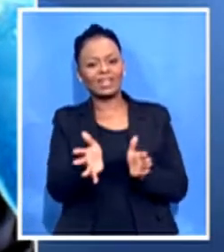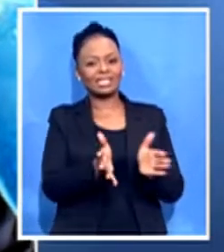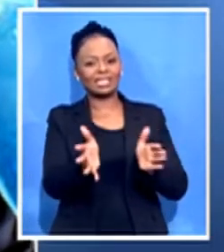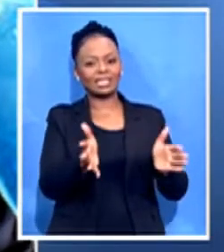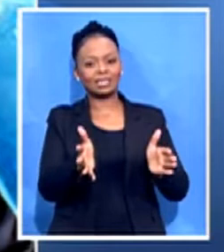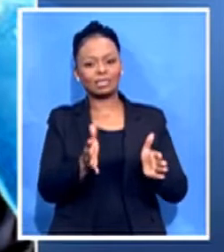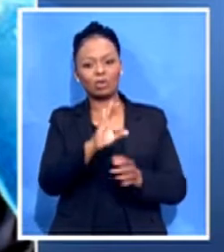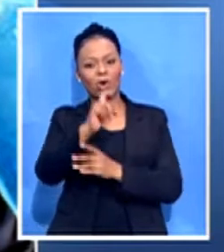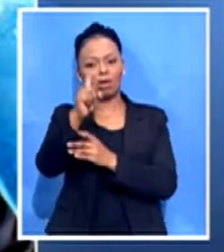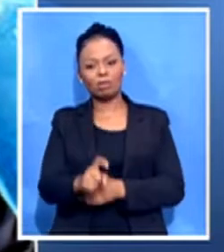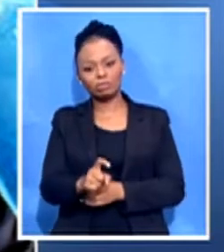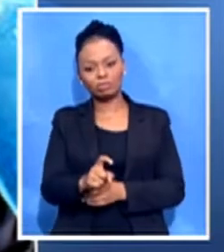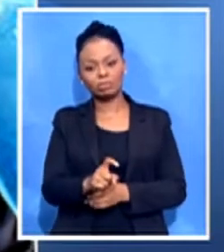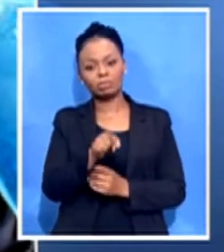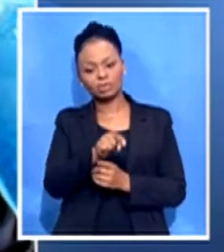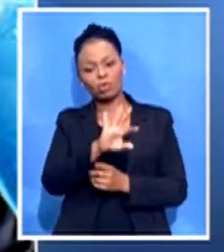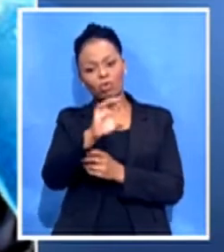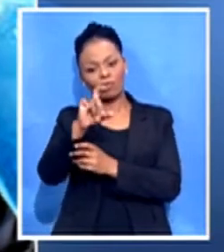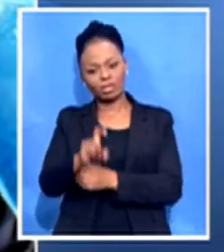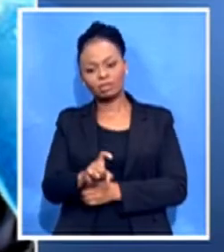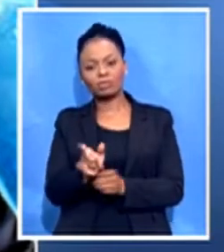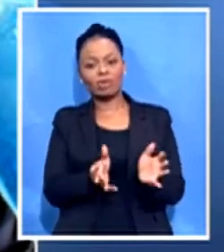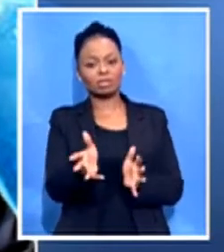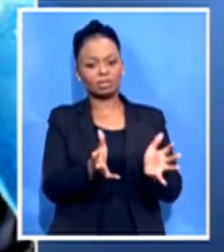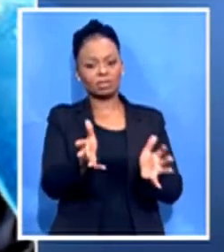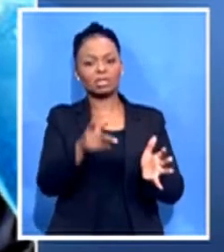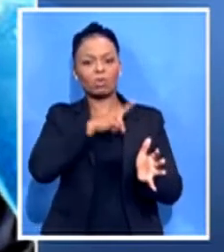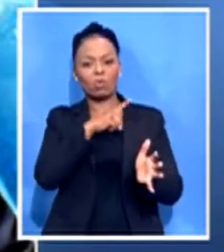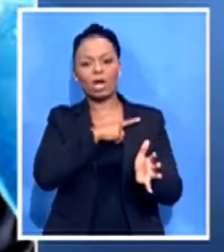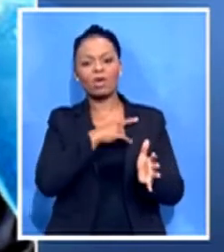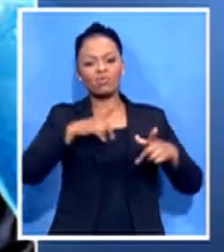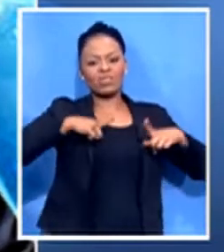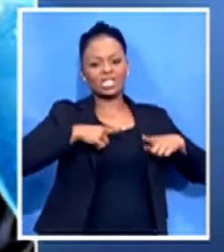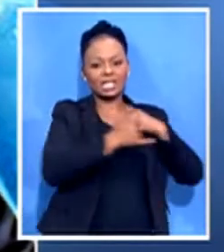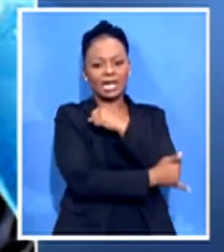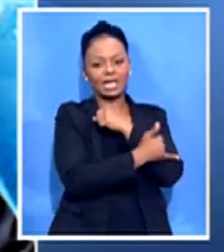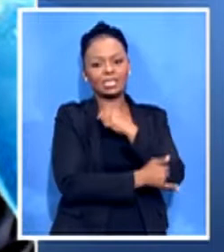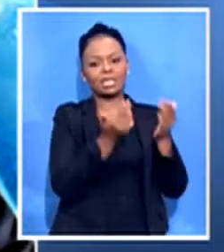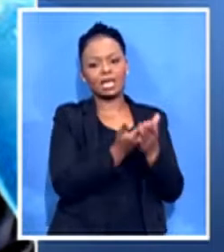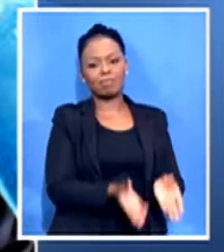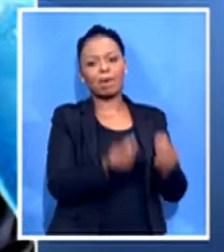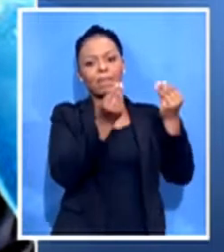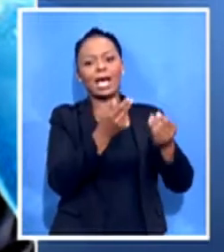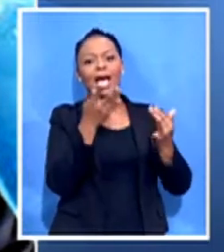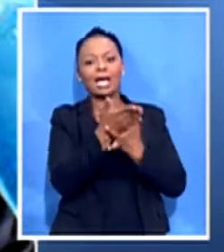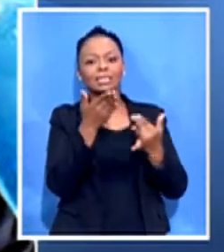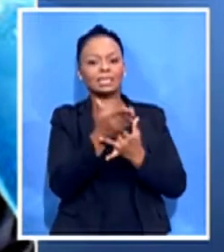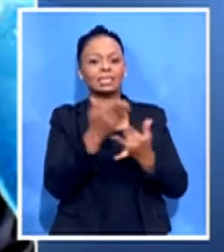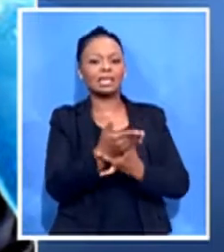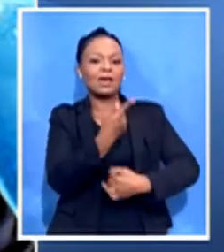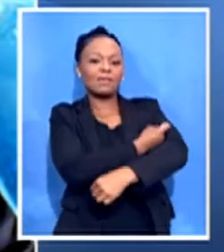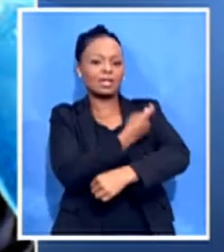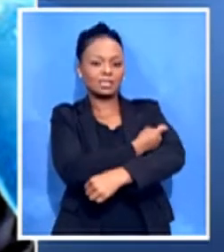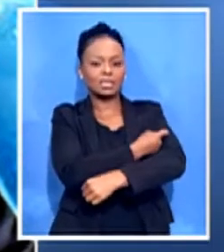countries will just have access to the vaccine, and poorer countries which cannot even afford the